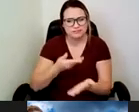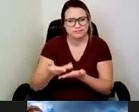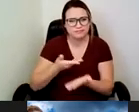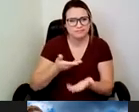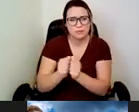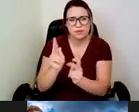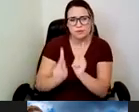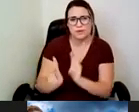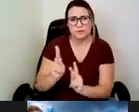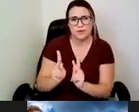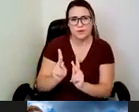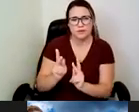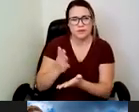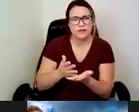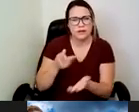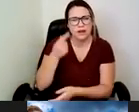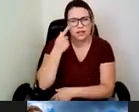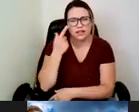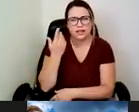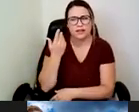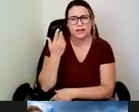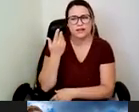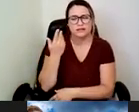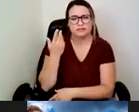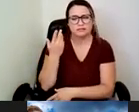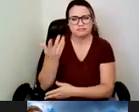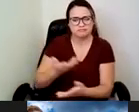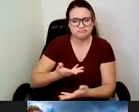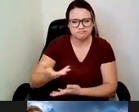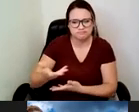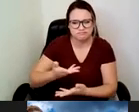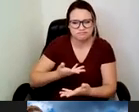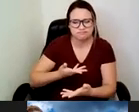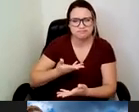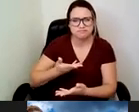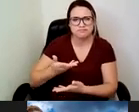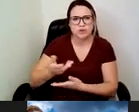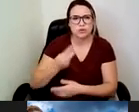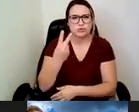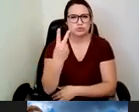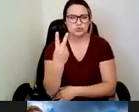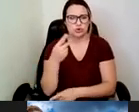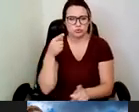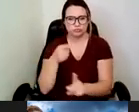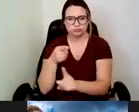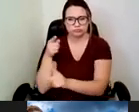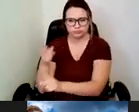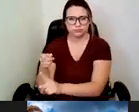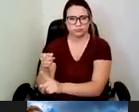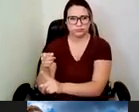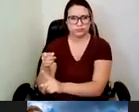think, when we're talking to people, we give, we're too directive. So, you know, when you talk about